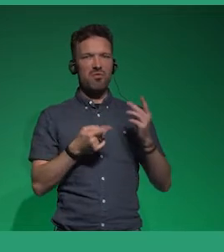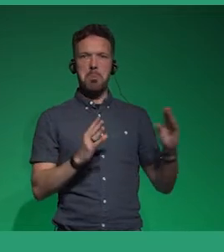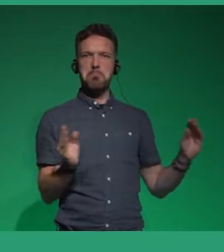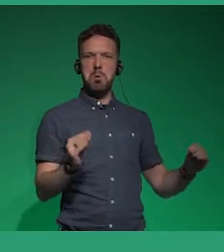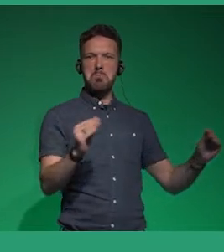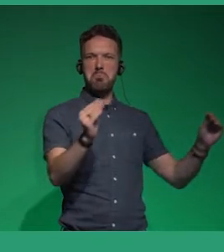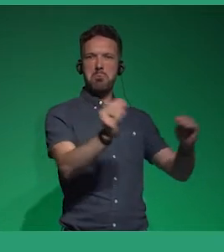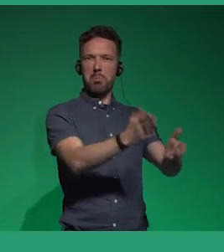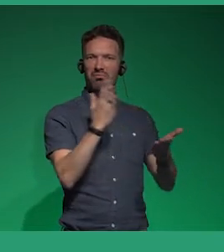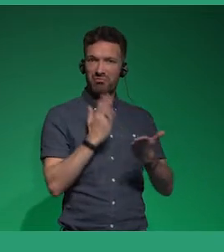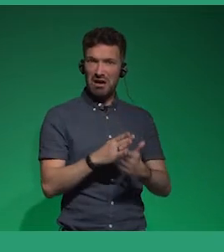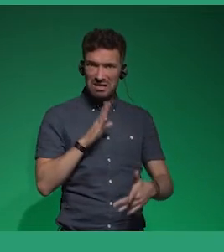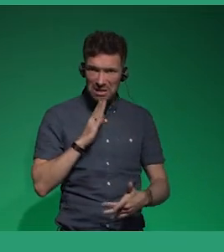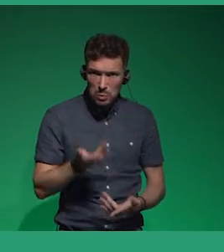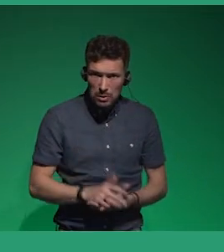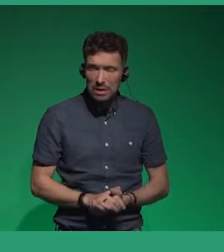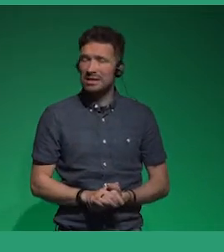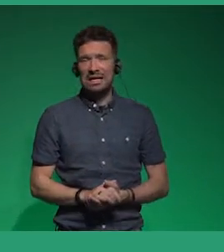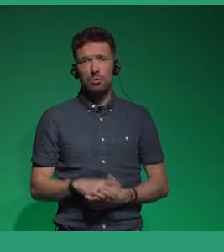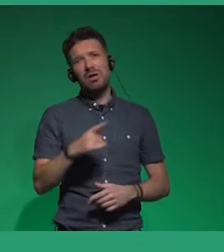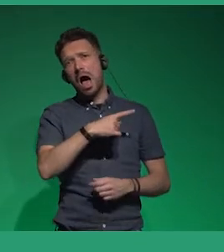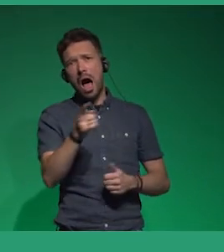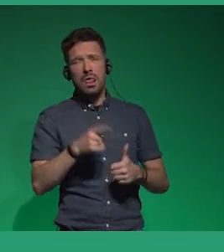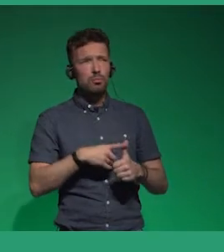about viable livelihoods in this context.